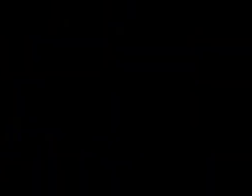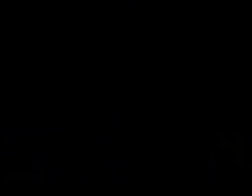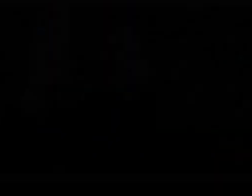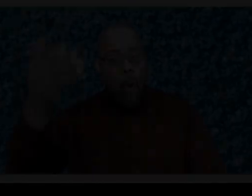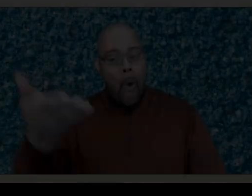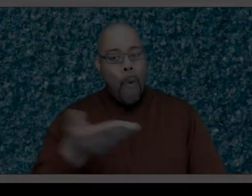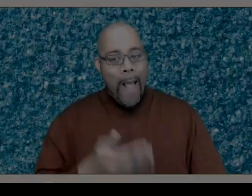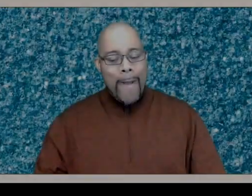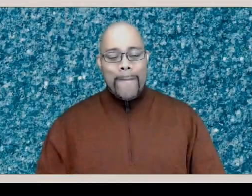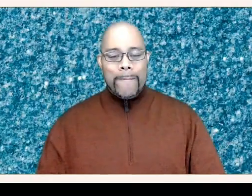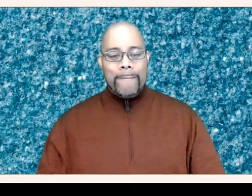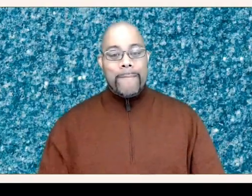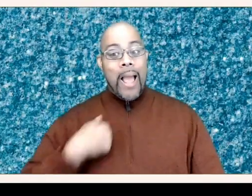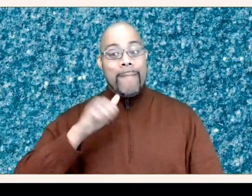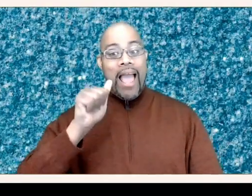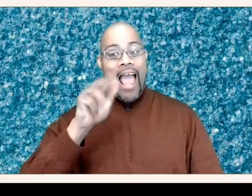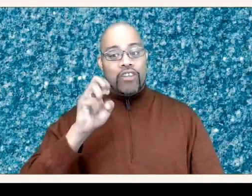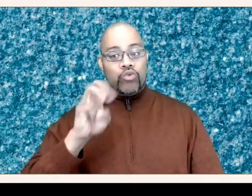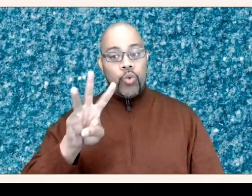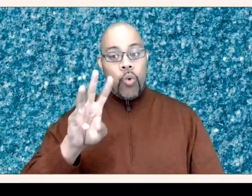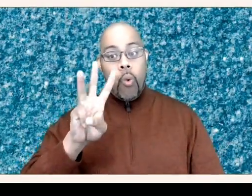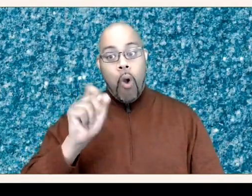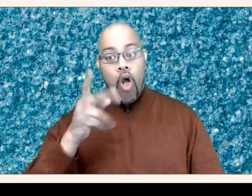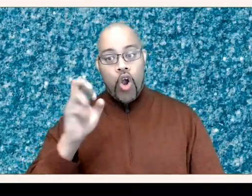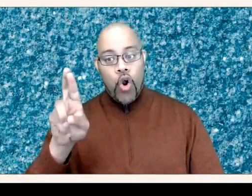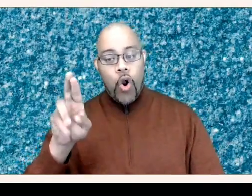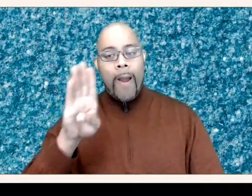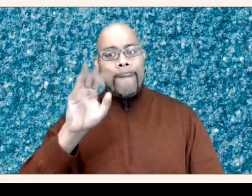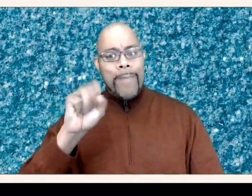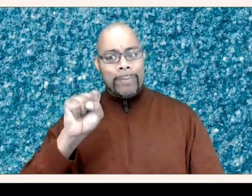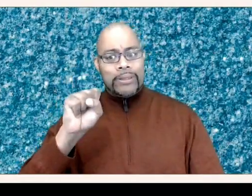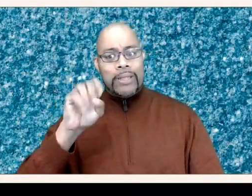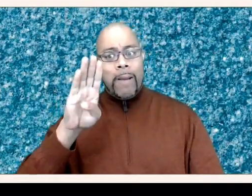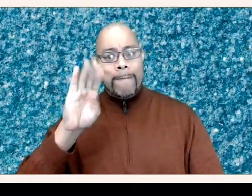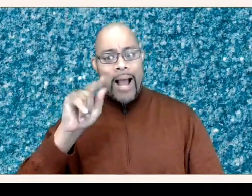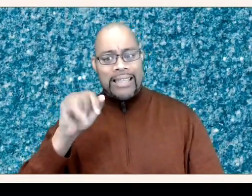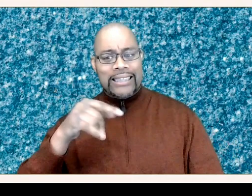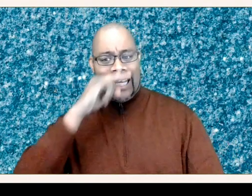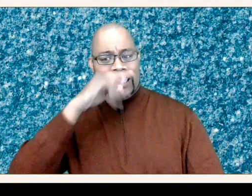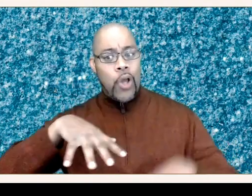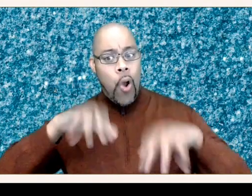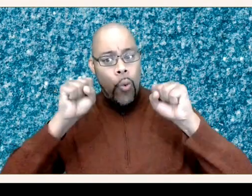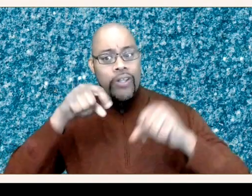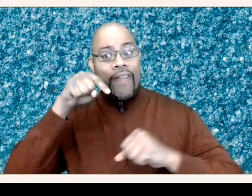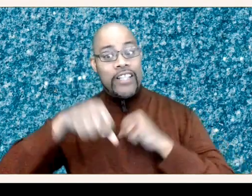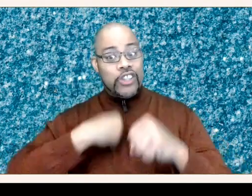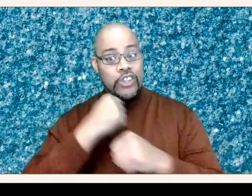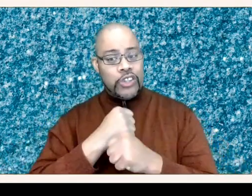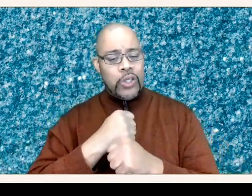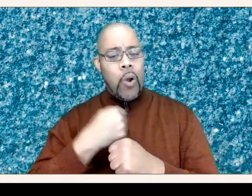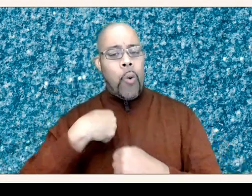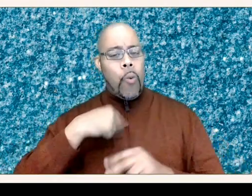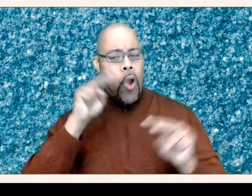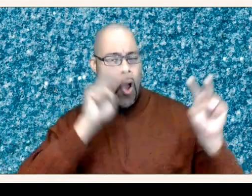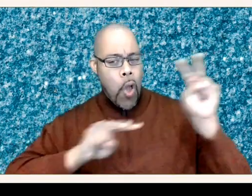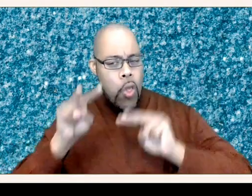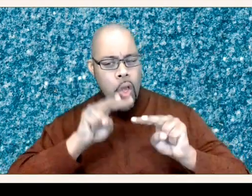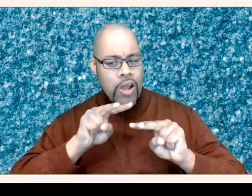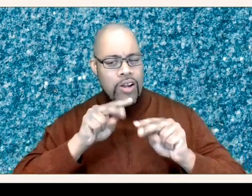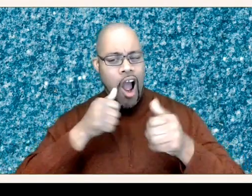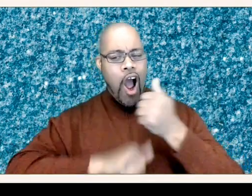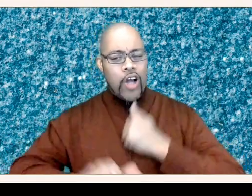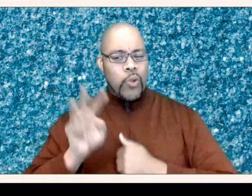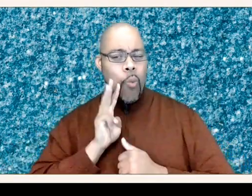Hello and welcome. I'm Andrew Walker, your BIMS Bites Kids host. This year, we'll be taking a look at